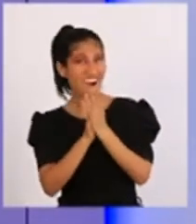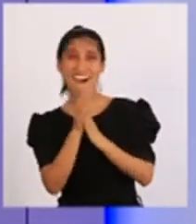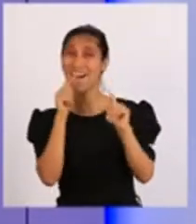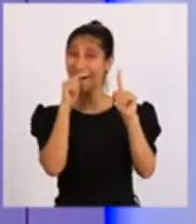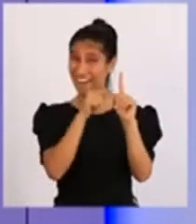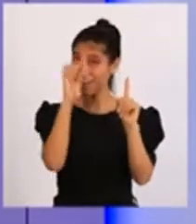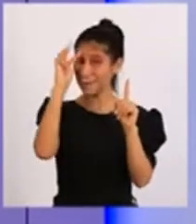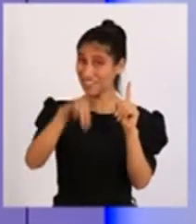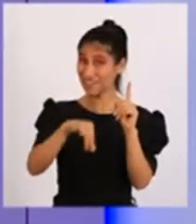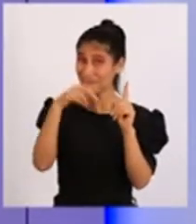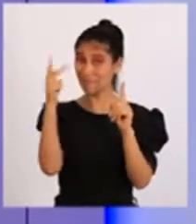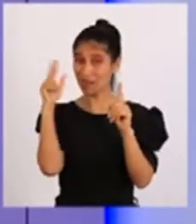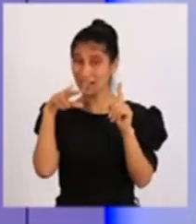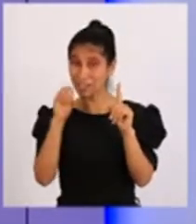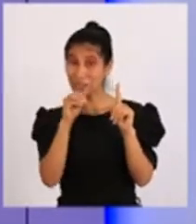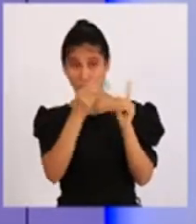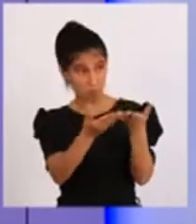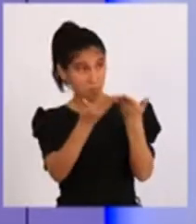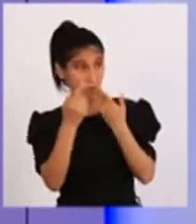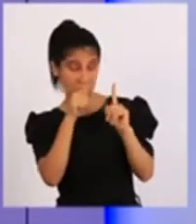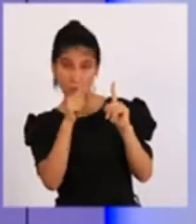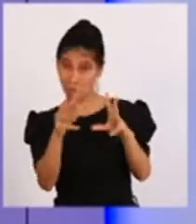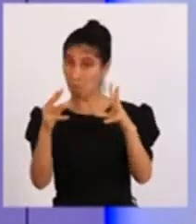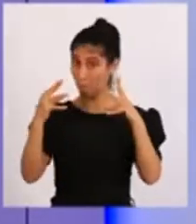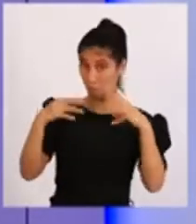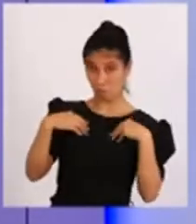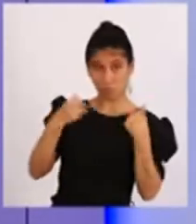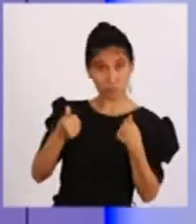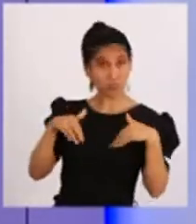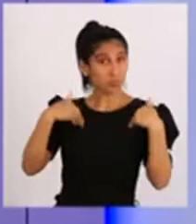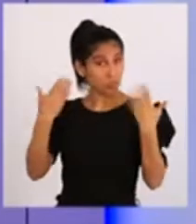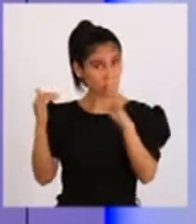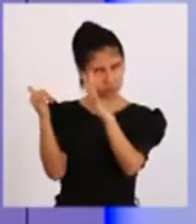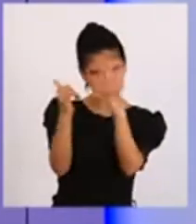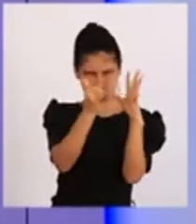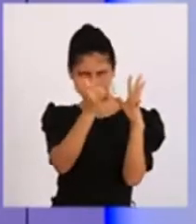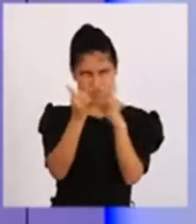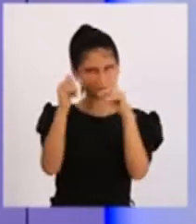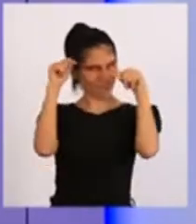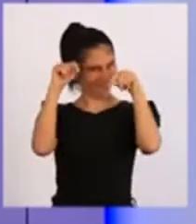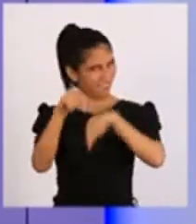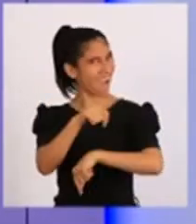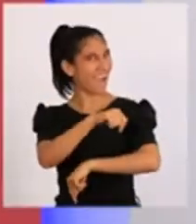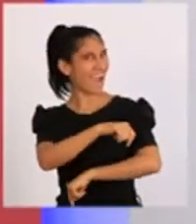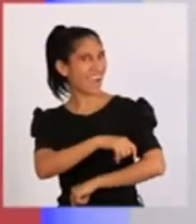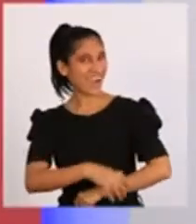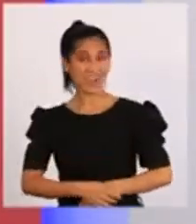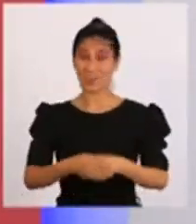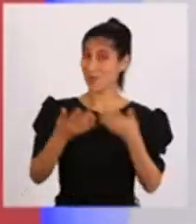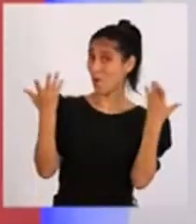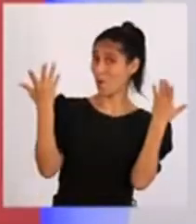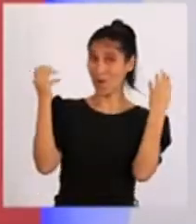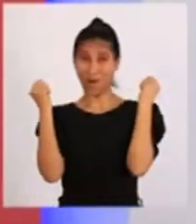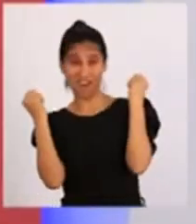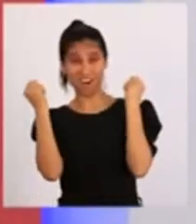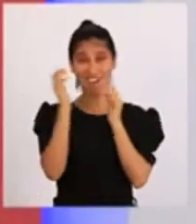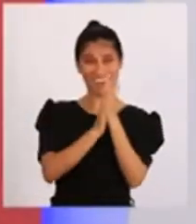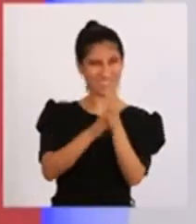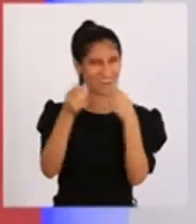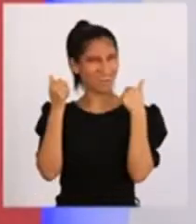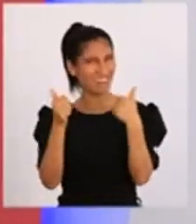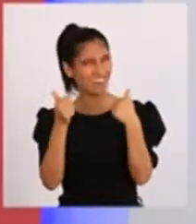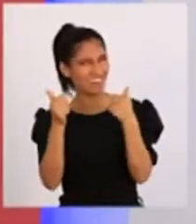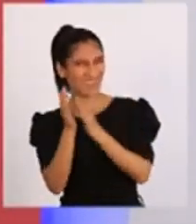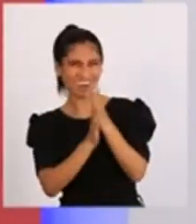tu invitado en el podcast. Si deseas, puedes grabar tu podcast aquí en el estudio. Oh, that's